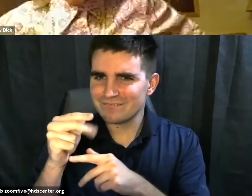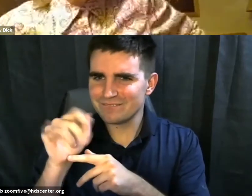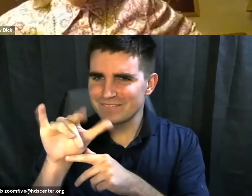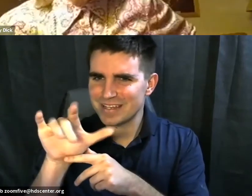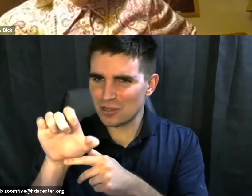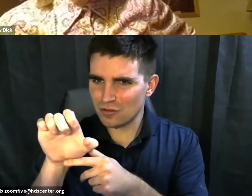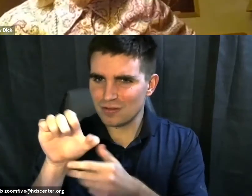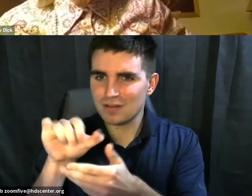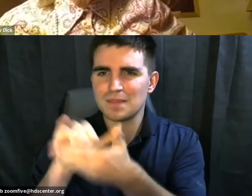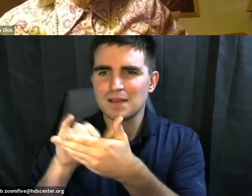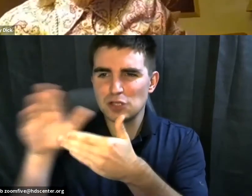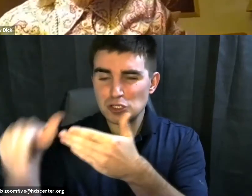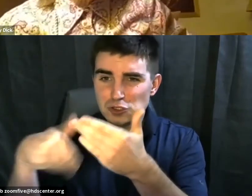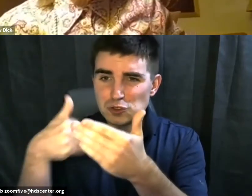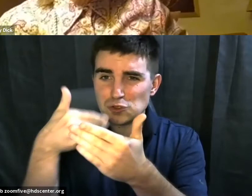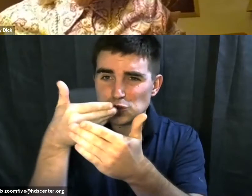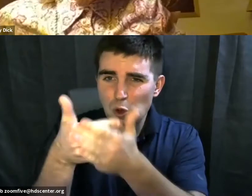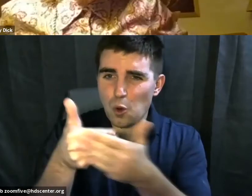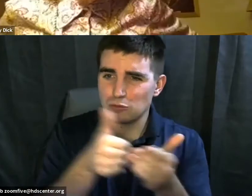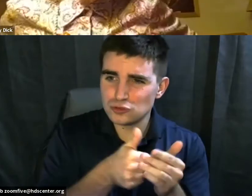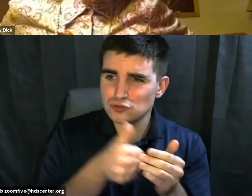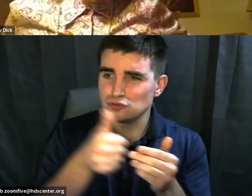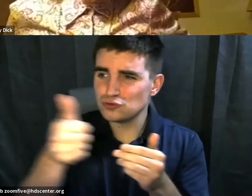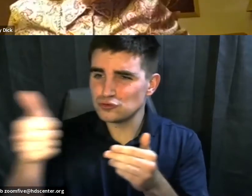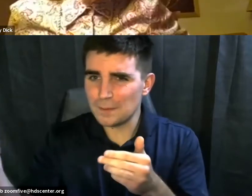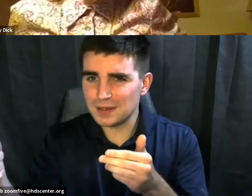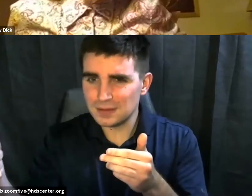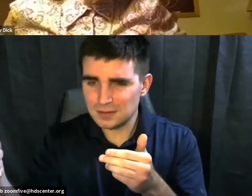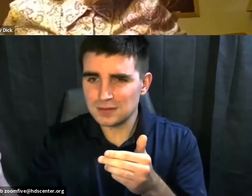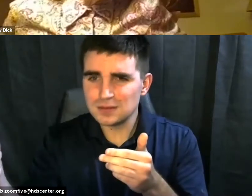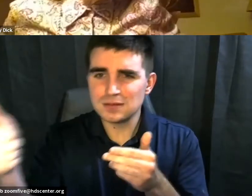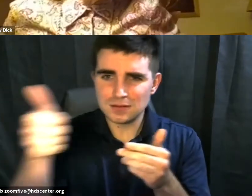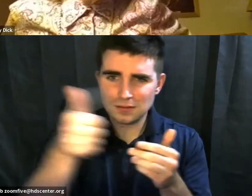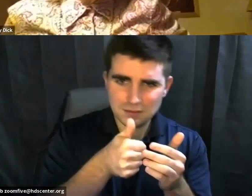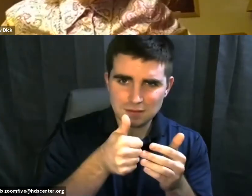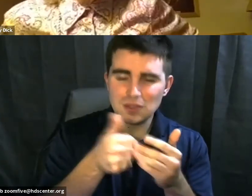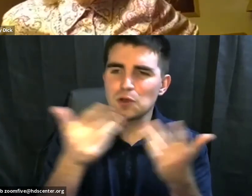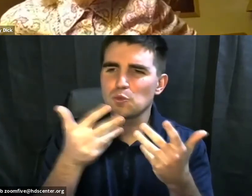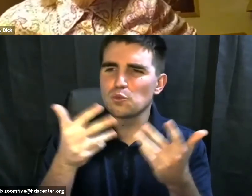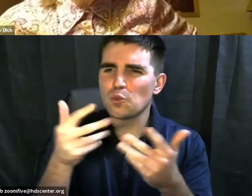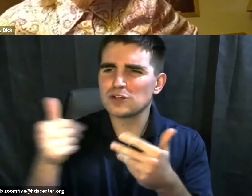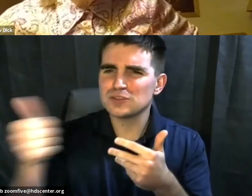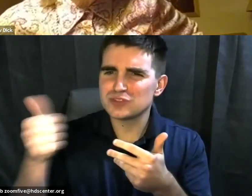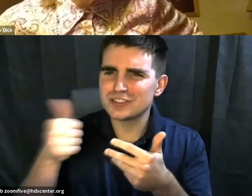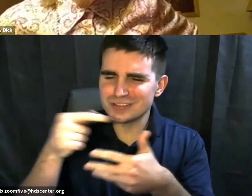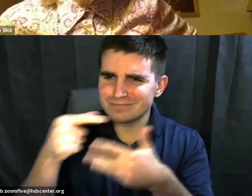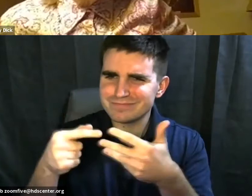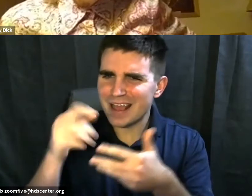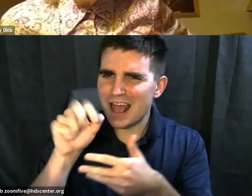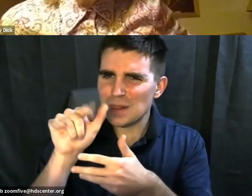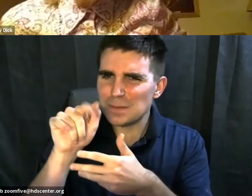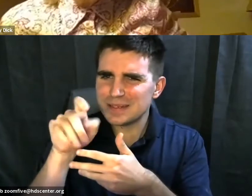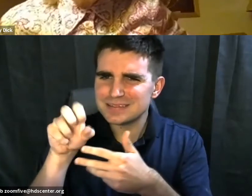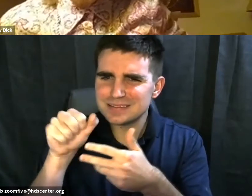a total trip. What are the transportation elements and amenities that make it possible for people to use the service to